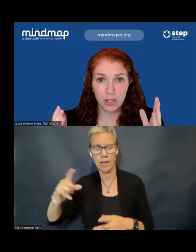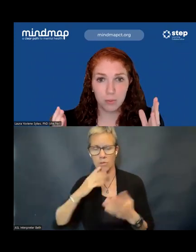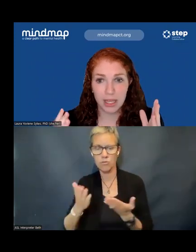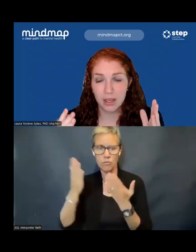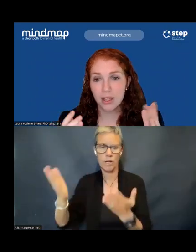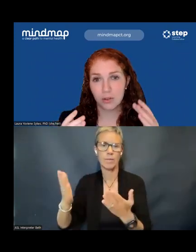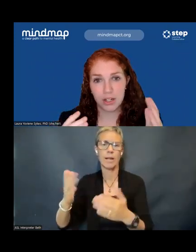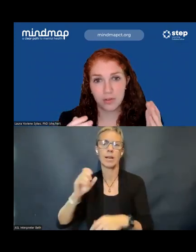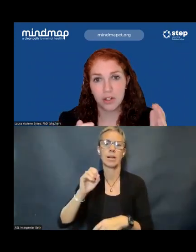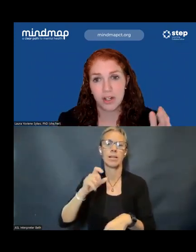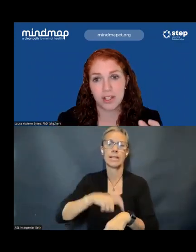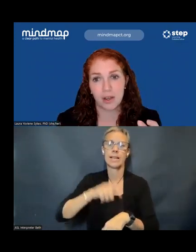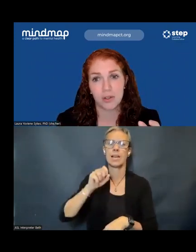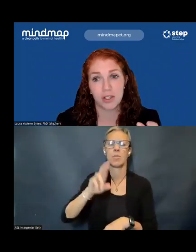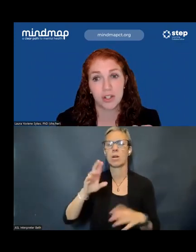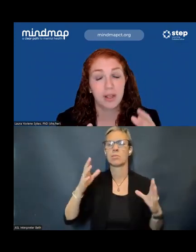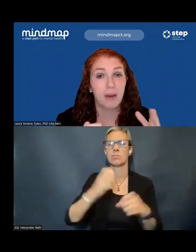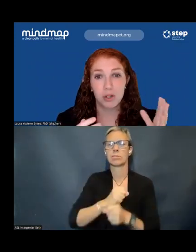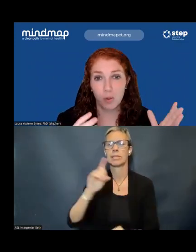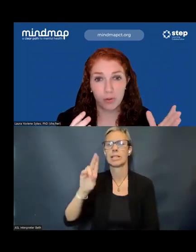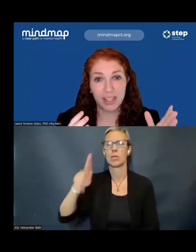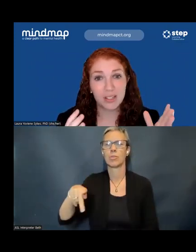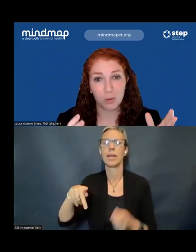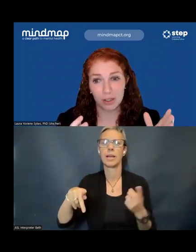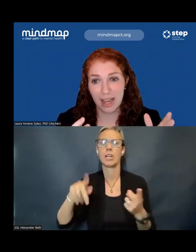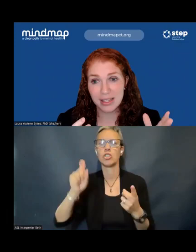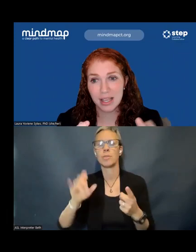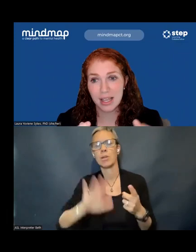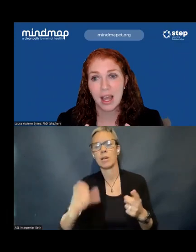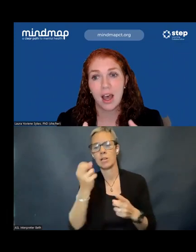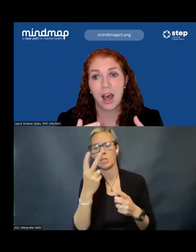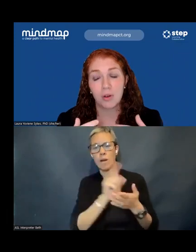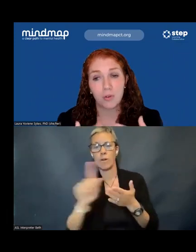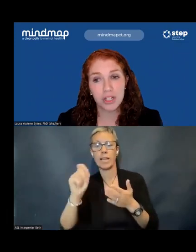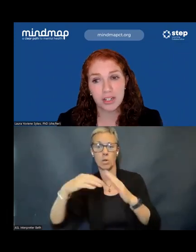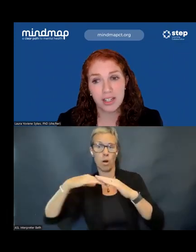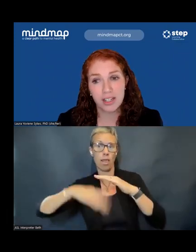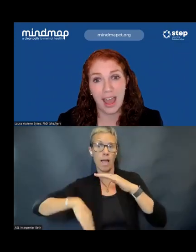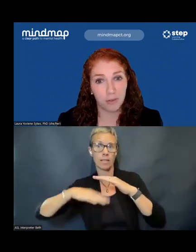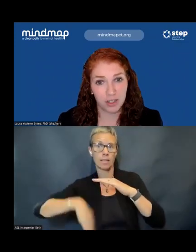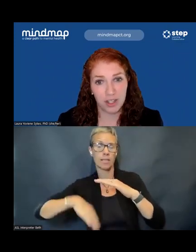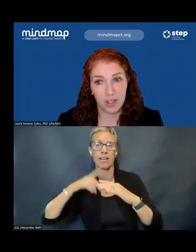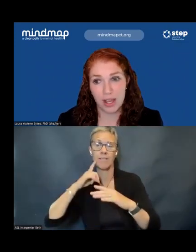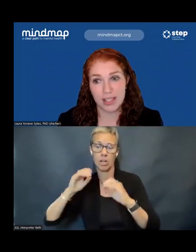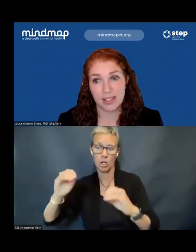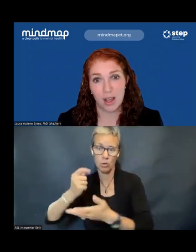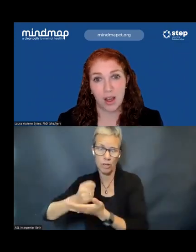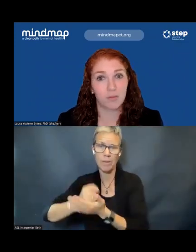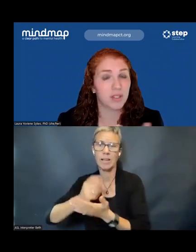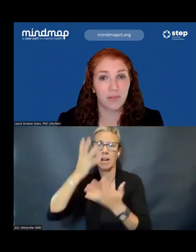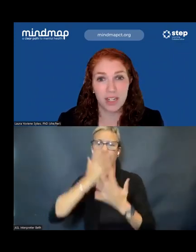the DUP, duration of untreated psychosis, should be about 12 weeks or less. Unfortunately, the average in the US